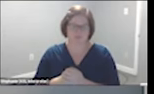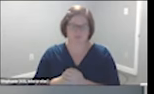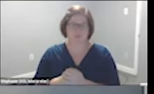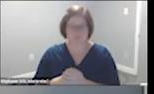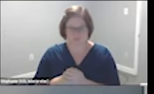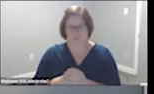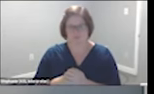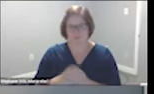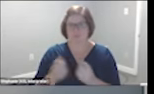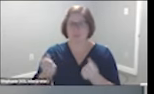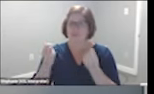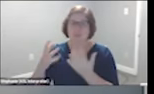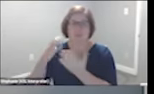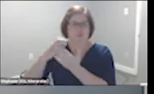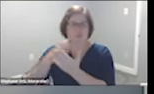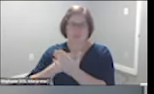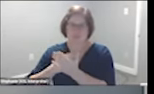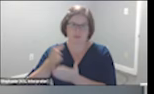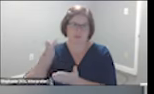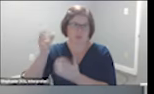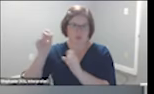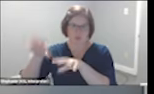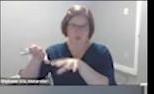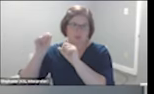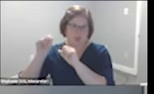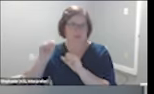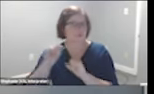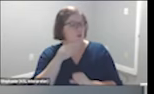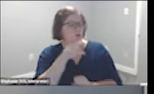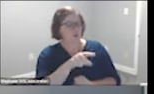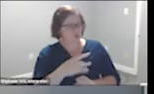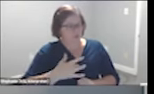Yeah, so I don't think I have a better answer for you other than if you feel